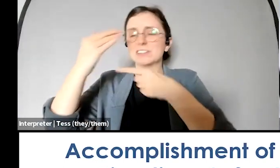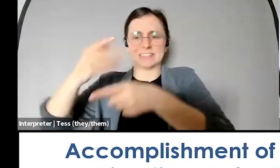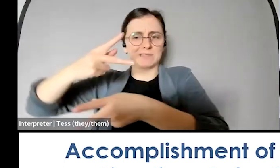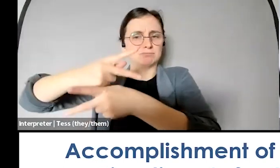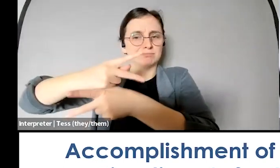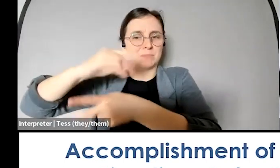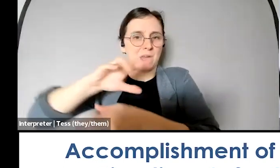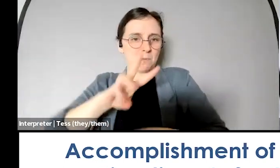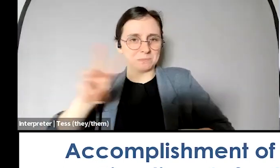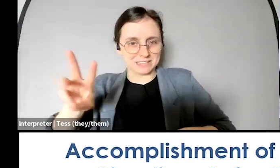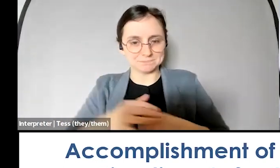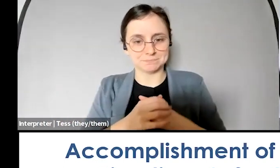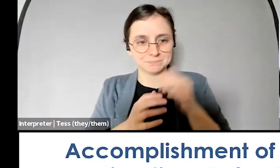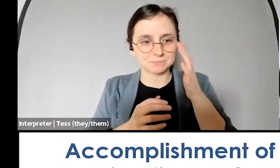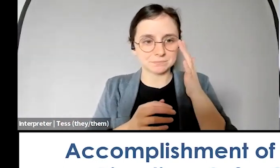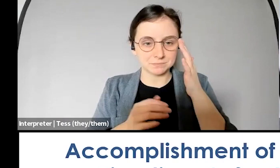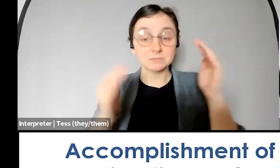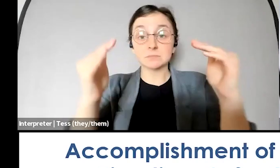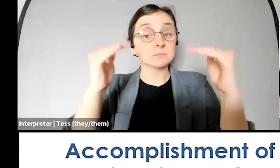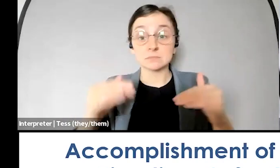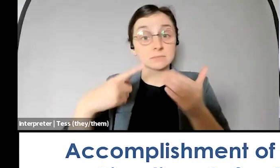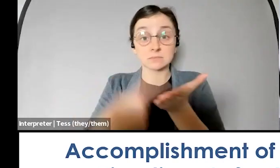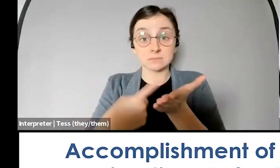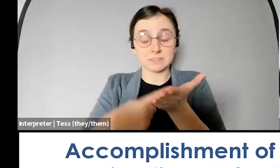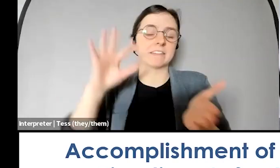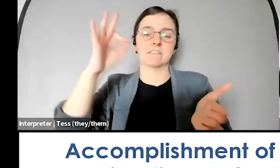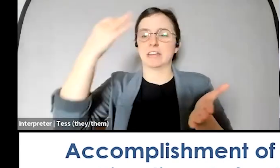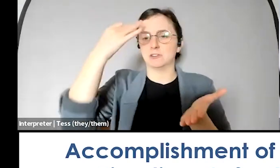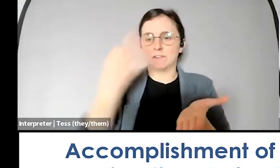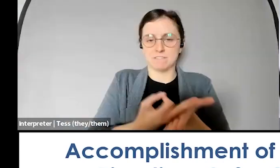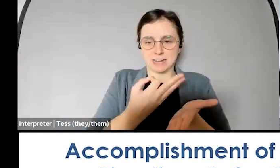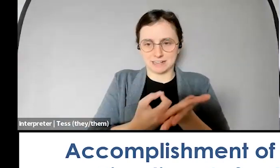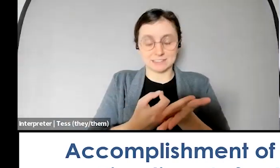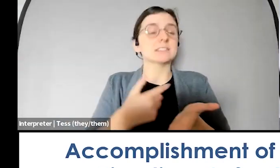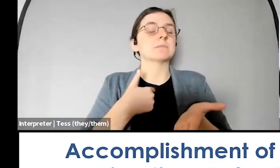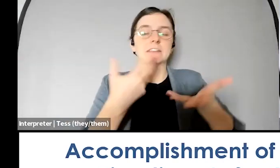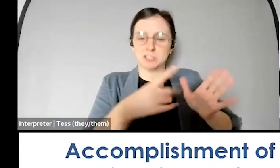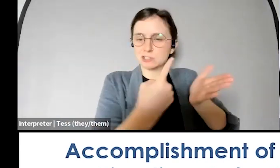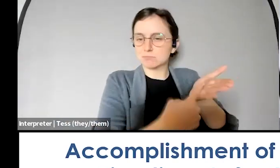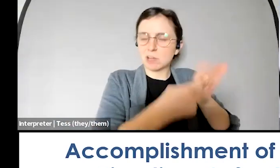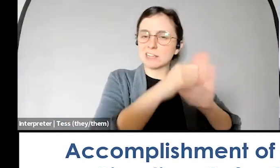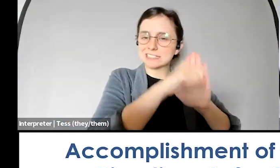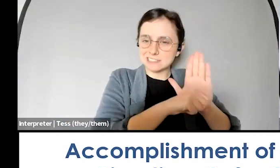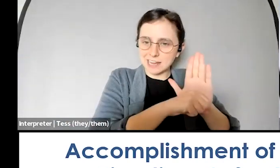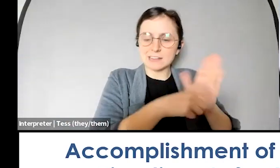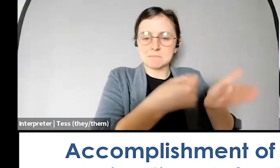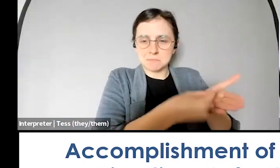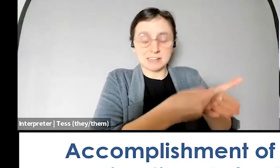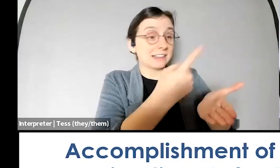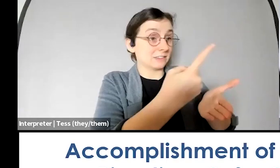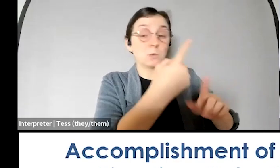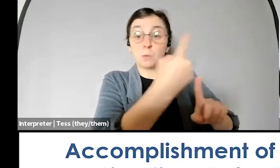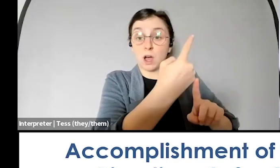So here I'm going to talk about federal financing. I'm going to switch over. I talked a little bit about states, and that's important. That's one leg of the